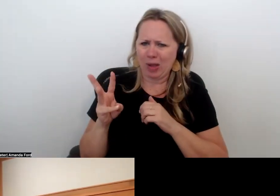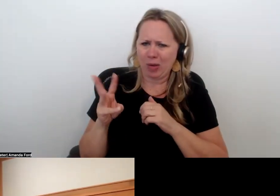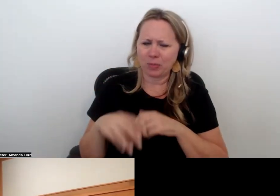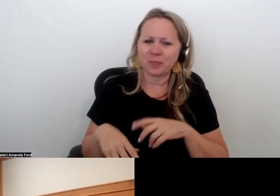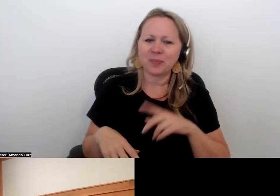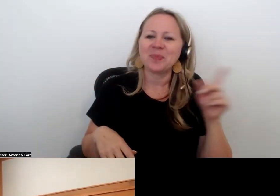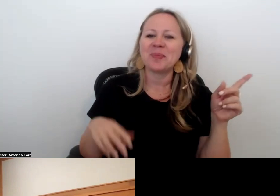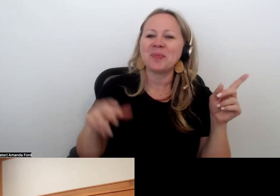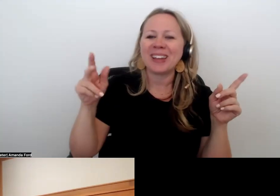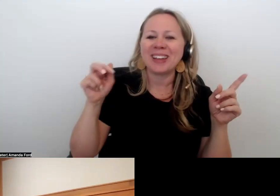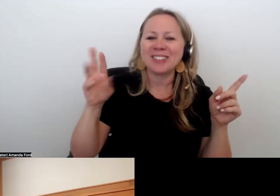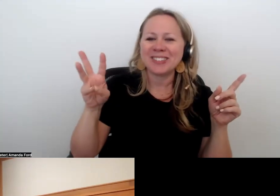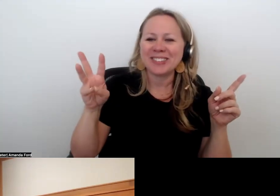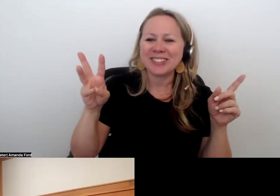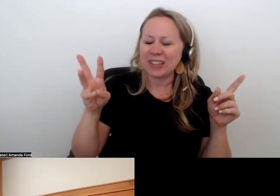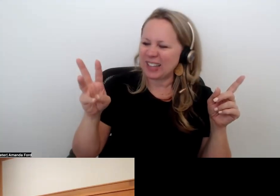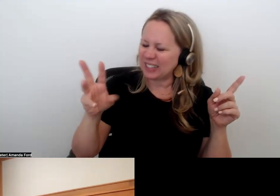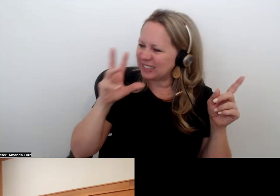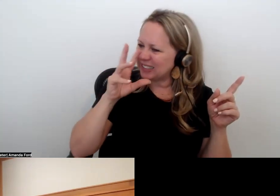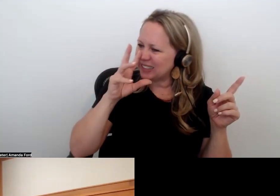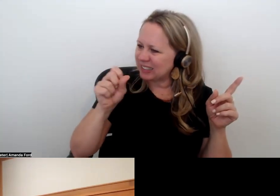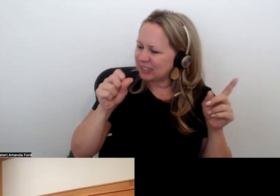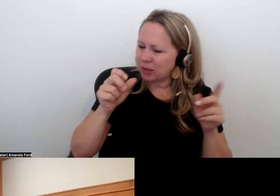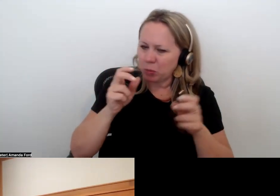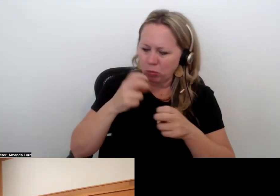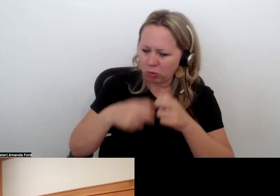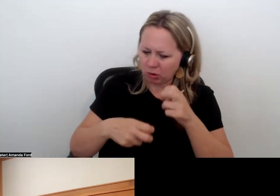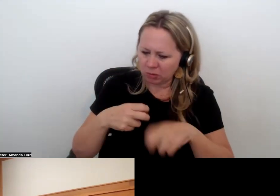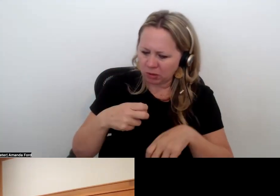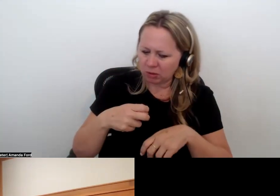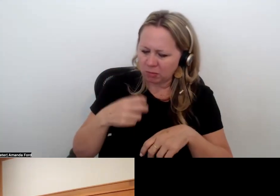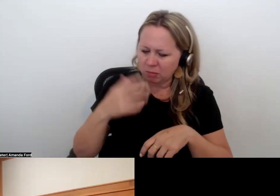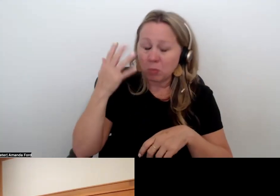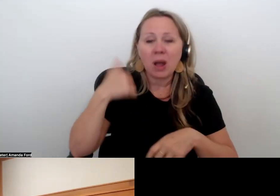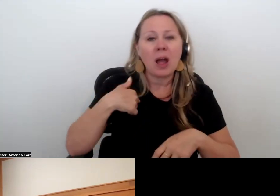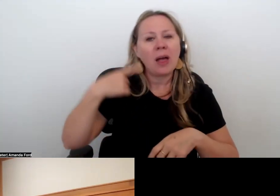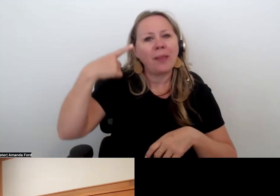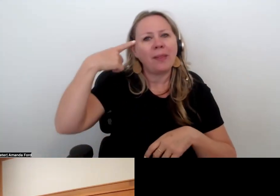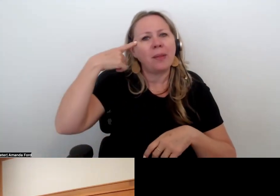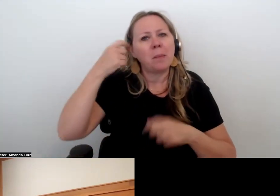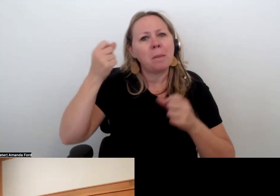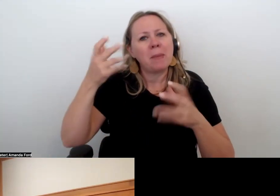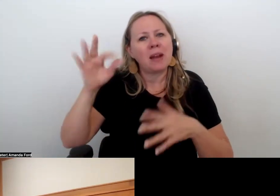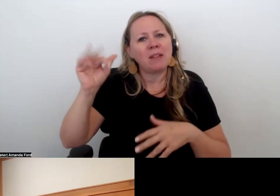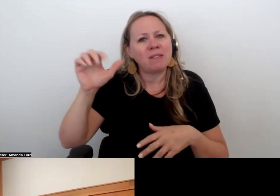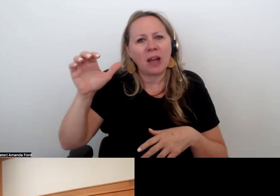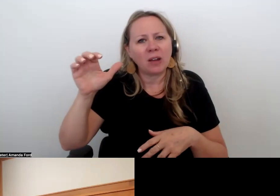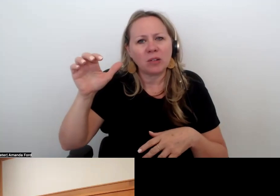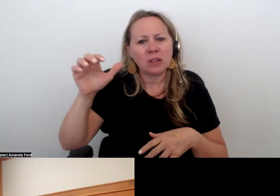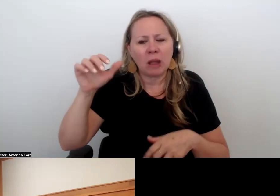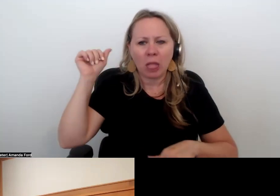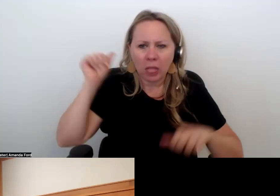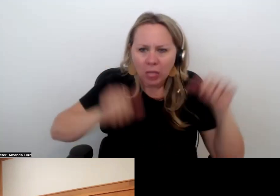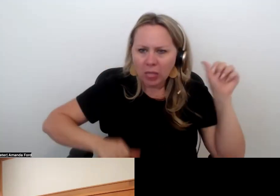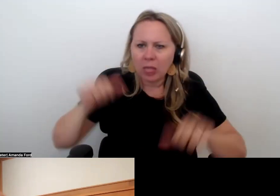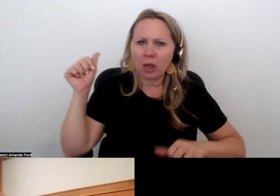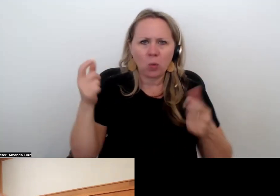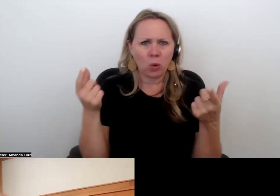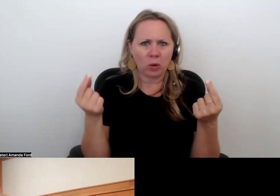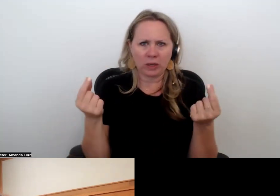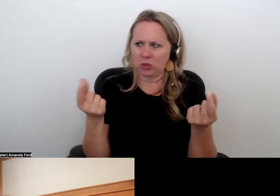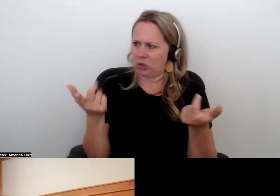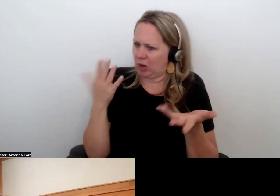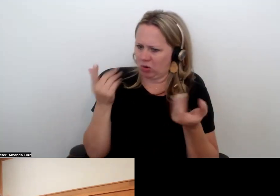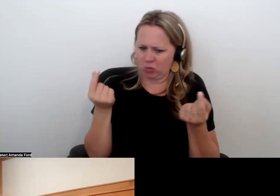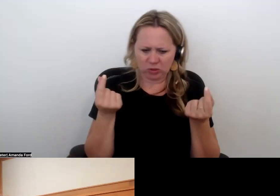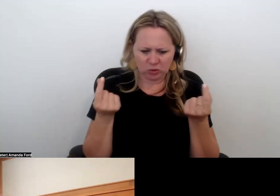fascinating problem that you've highlighted there. I think many faculty are just so unsure of what they should do that when we